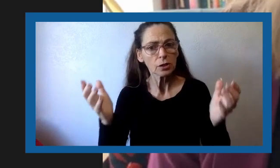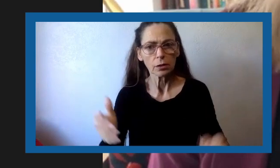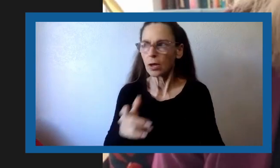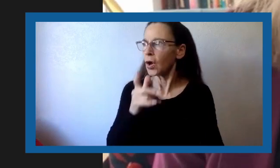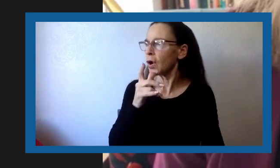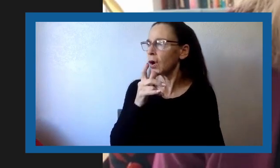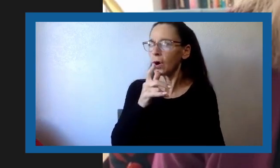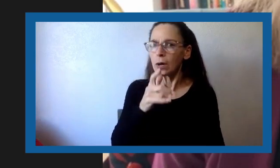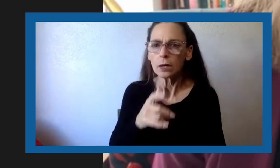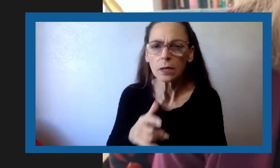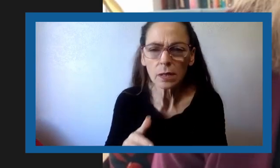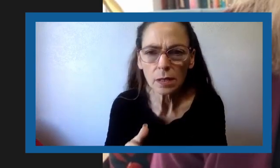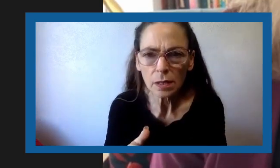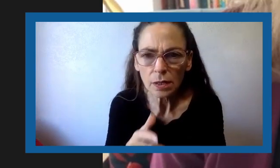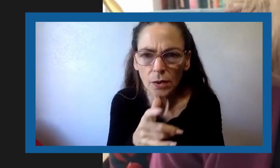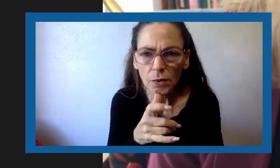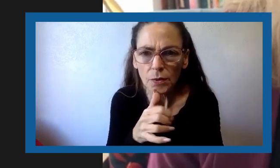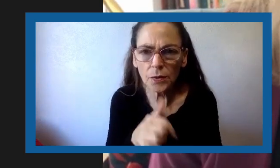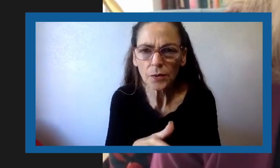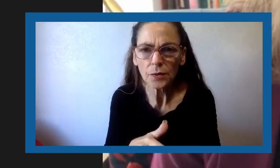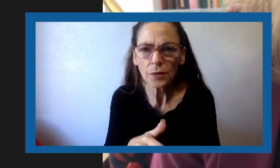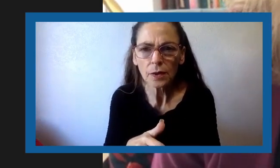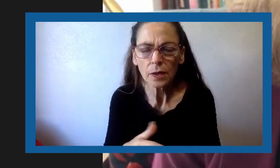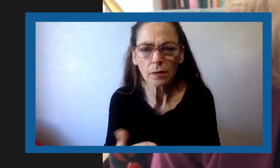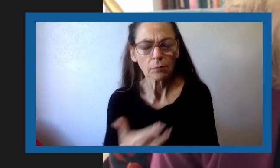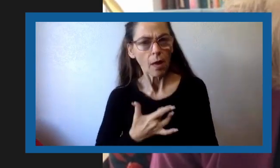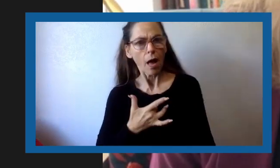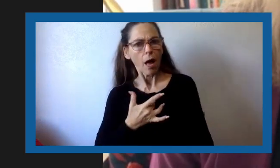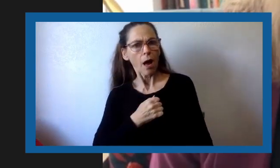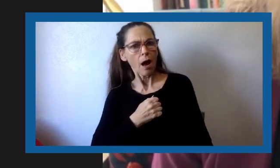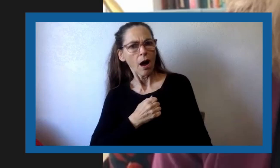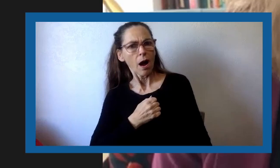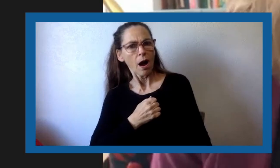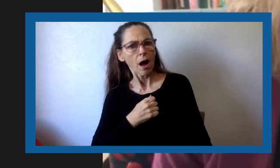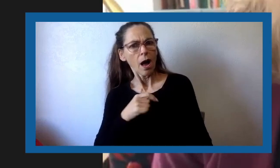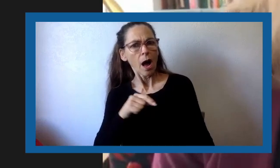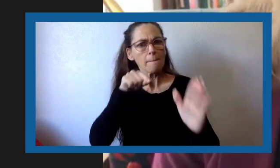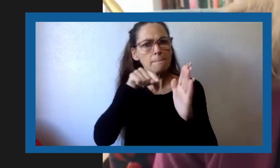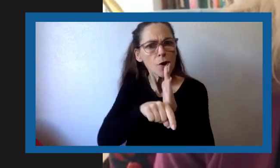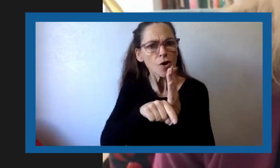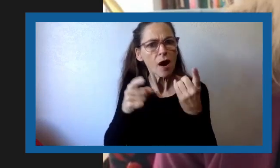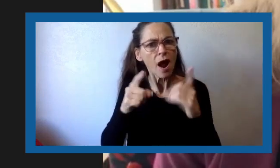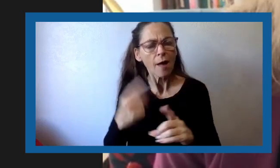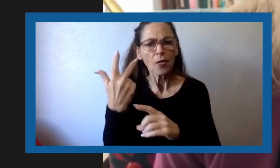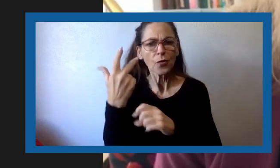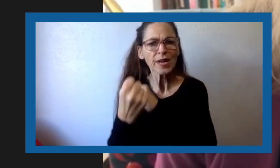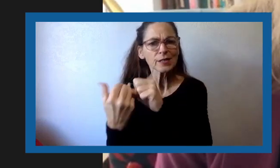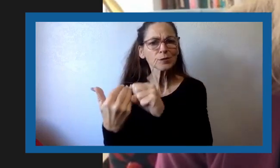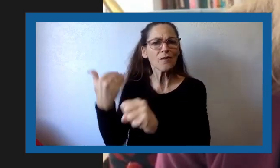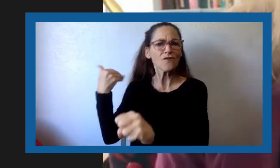who's Chanel Pickett? And it really struck me that this was a murder that had happened 3 years